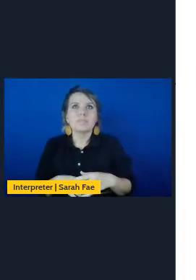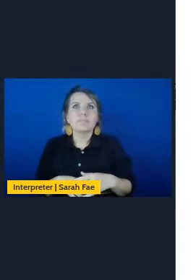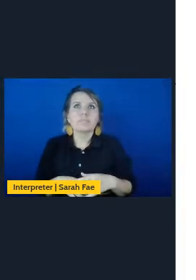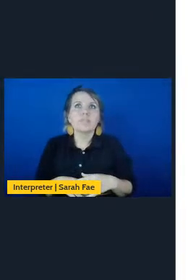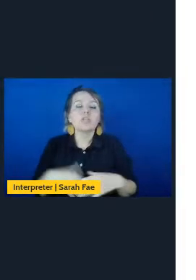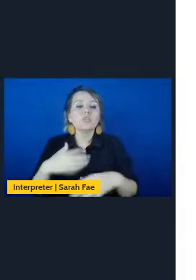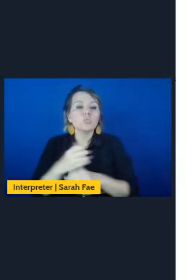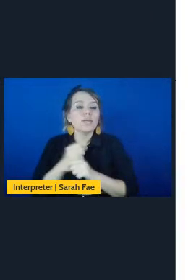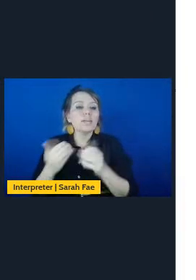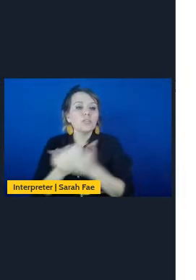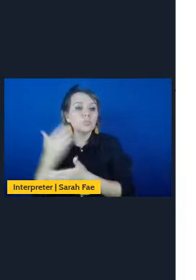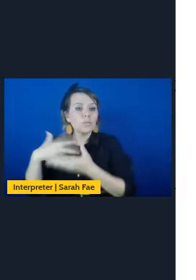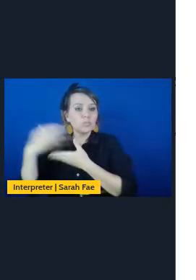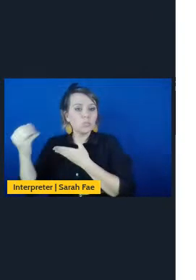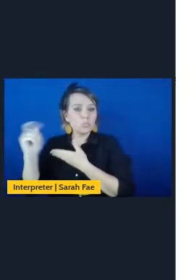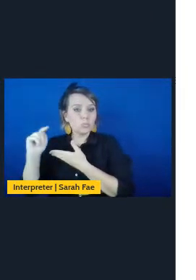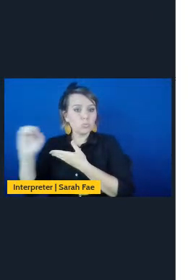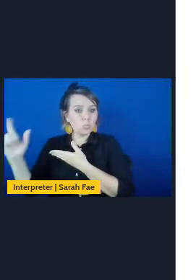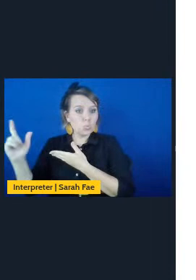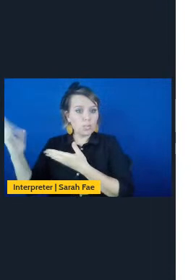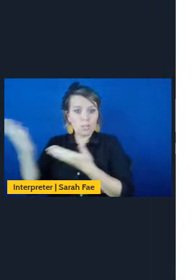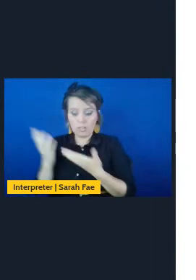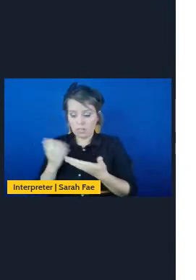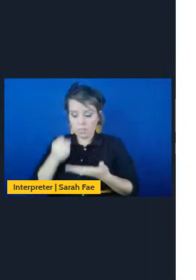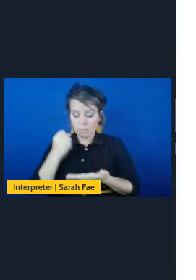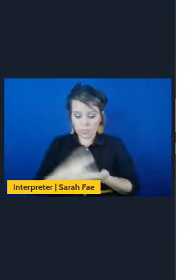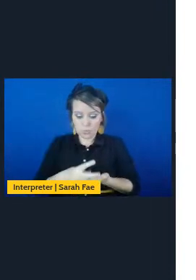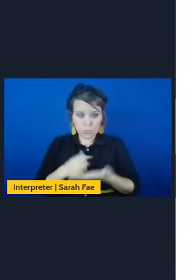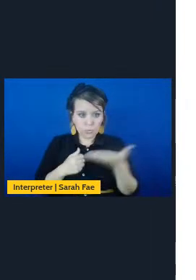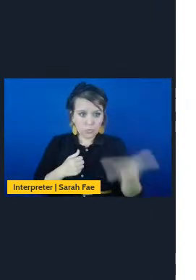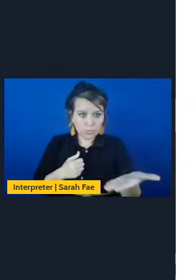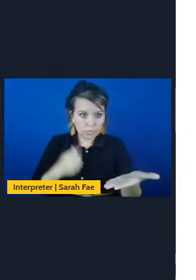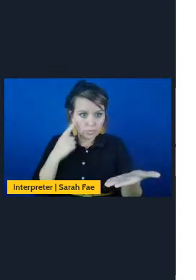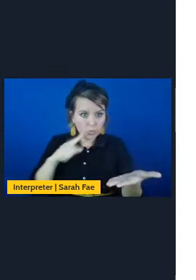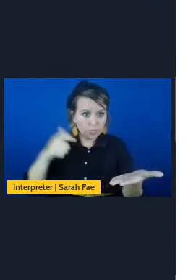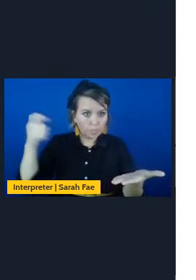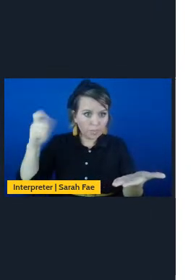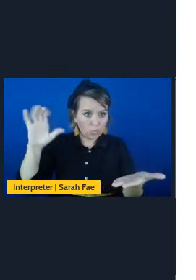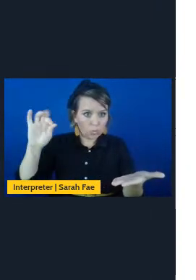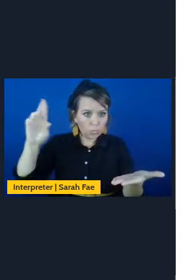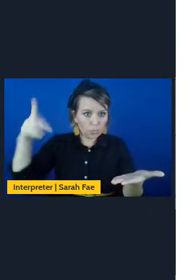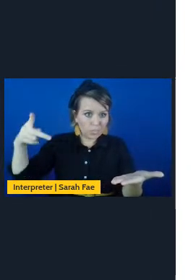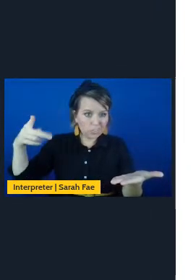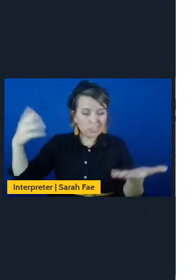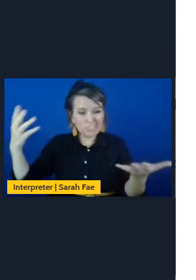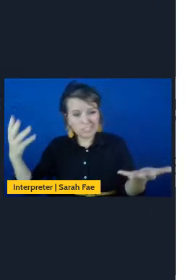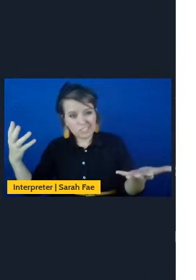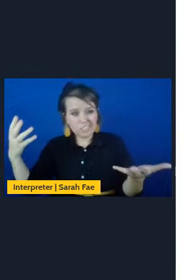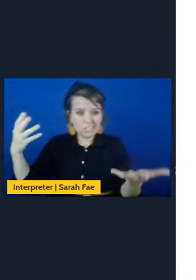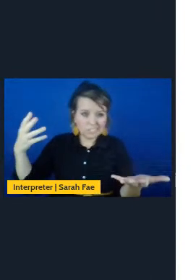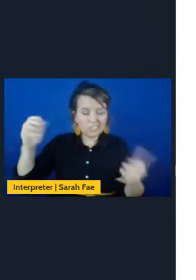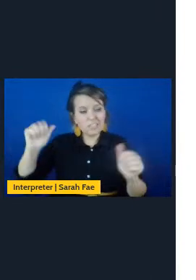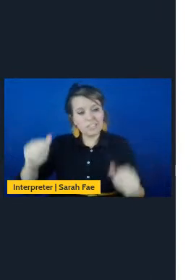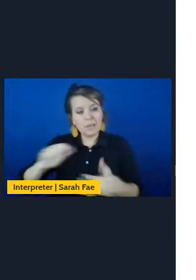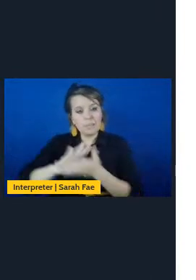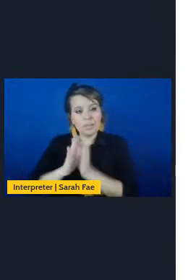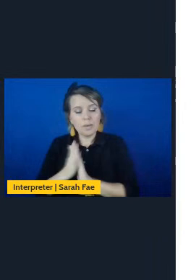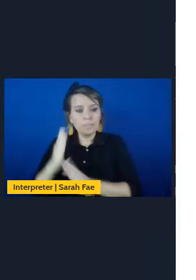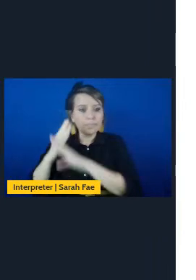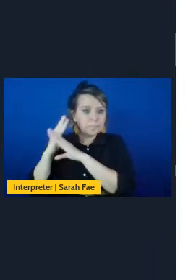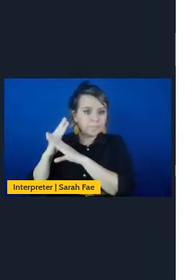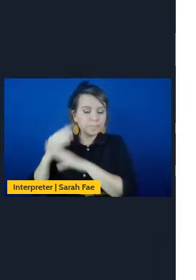approved to use in large corporation can be a months-long